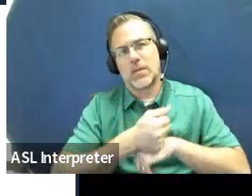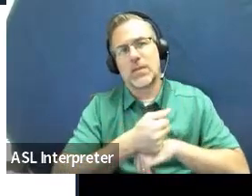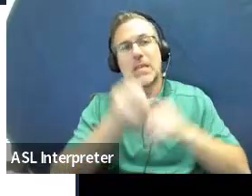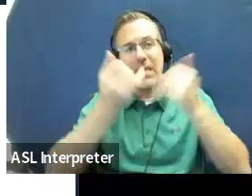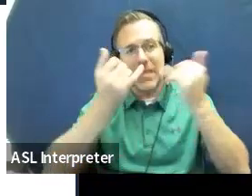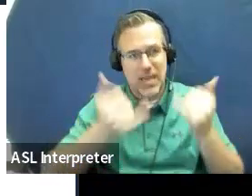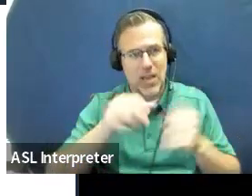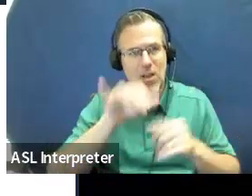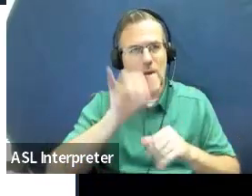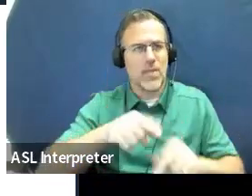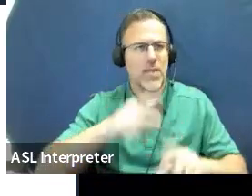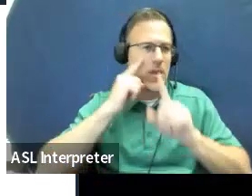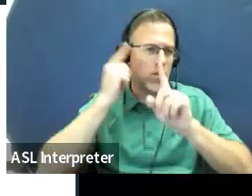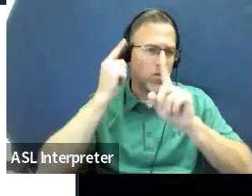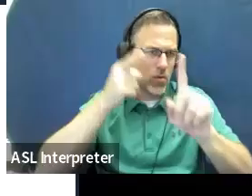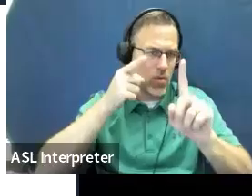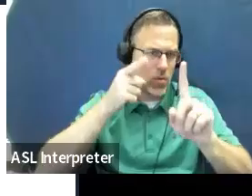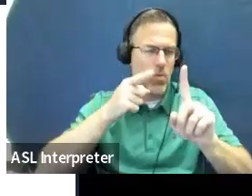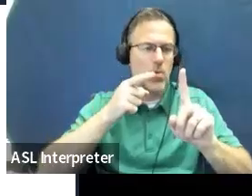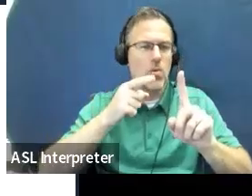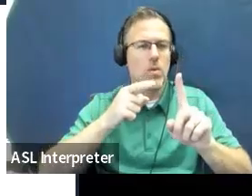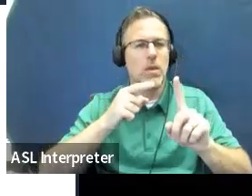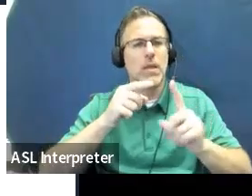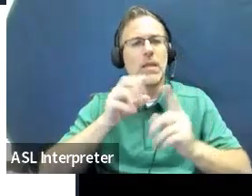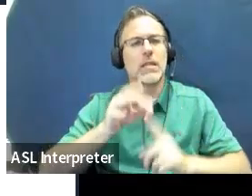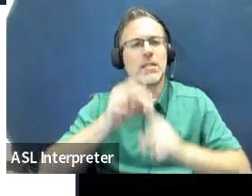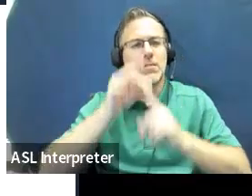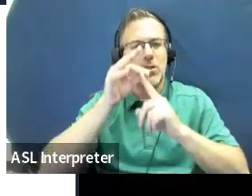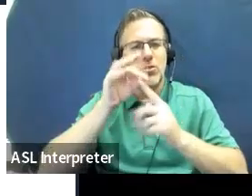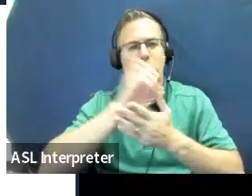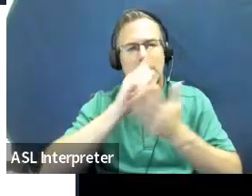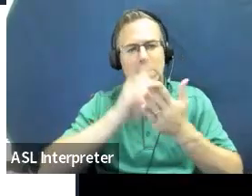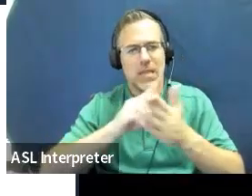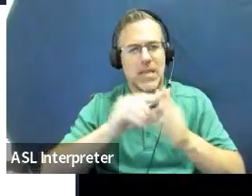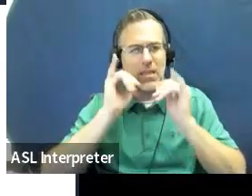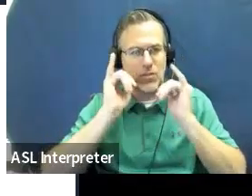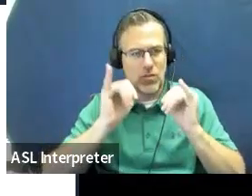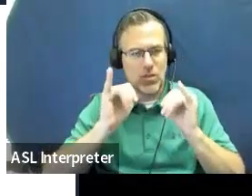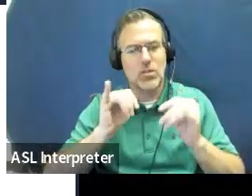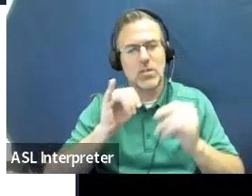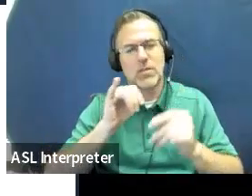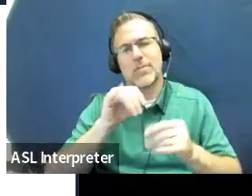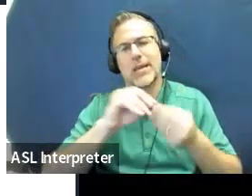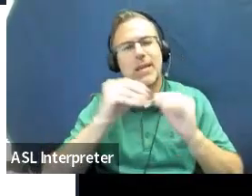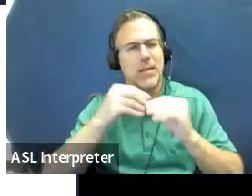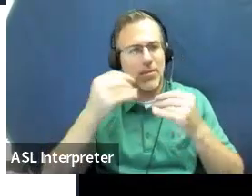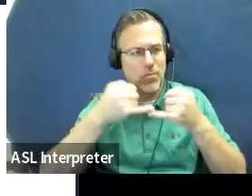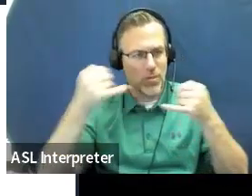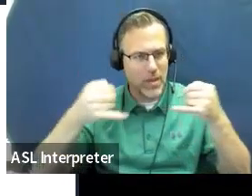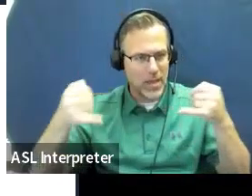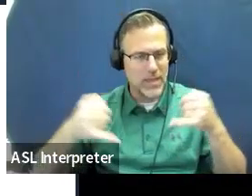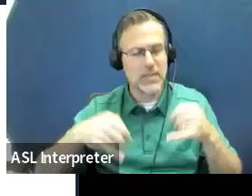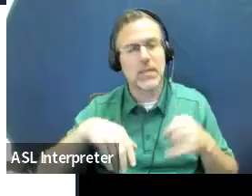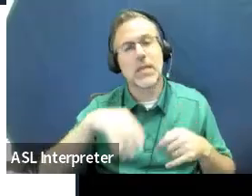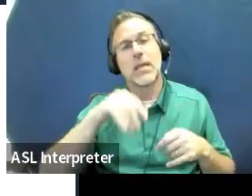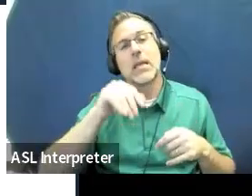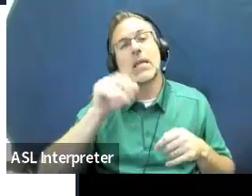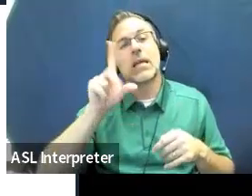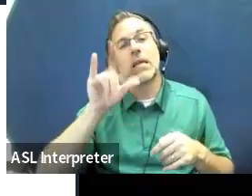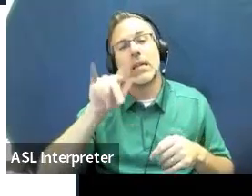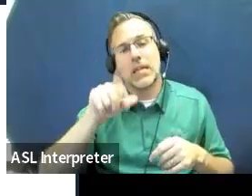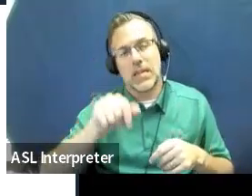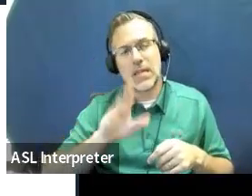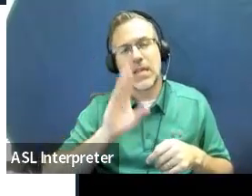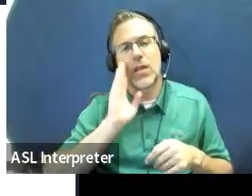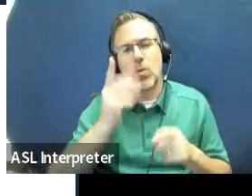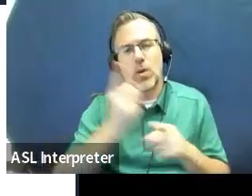into, given specially designed instruction and visual support, such as number lines, Lydia will accurately solve